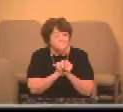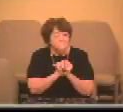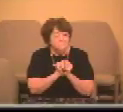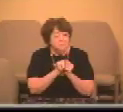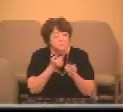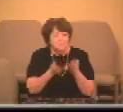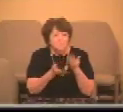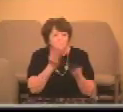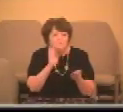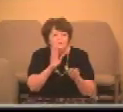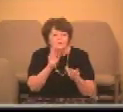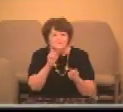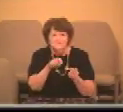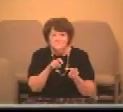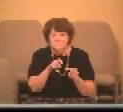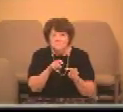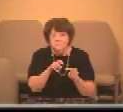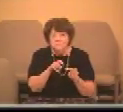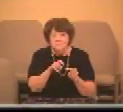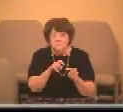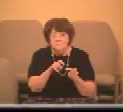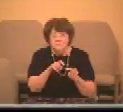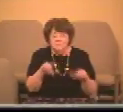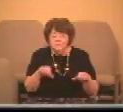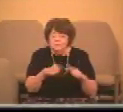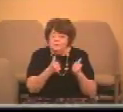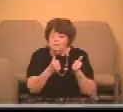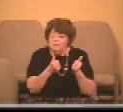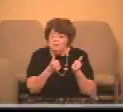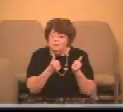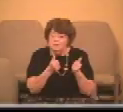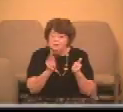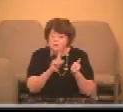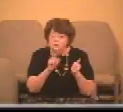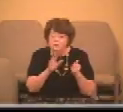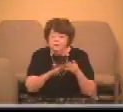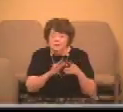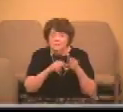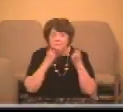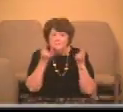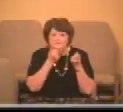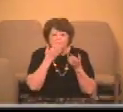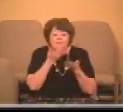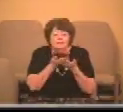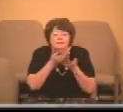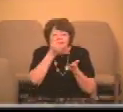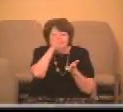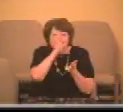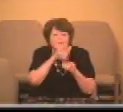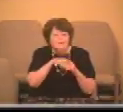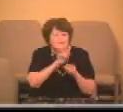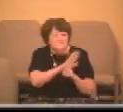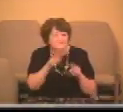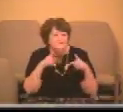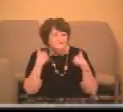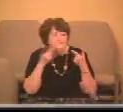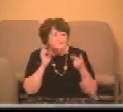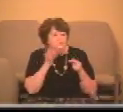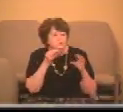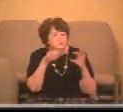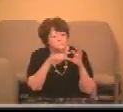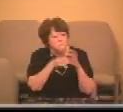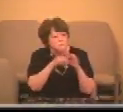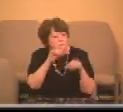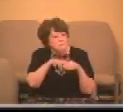Whatever their need might be, whatever their challenge might be, wherever they are celebrating the goodness of God in their life, we join them in prayer